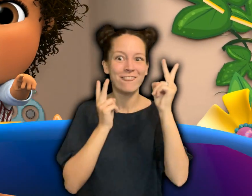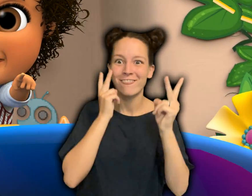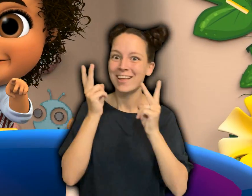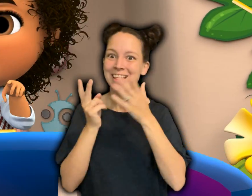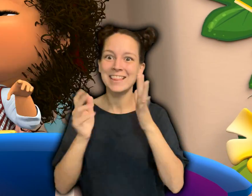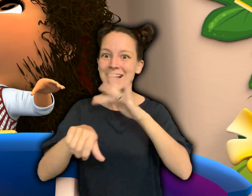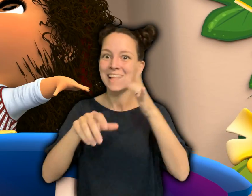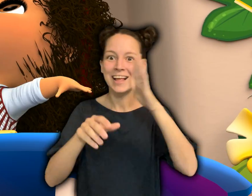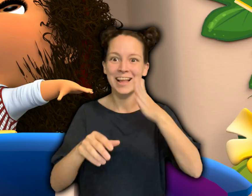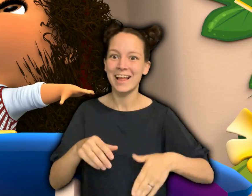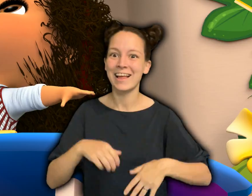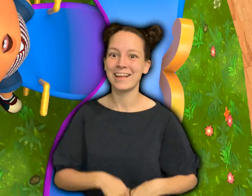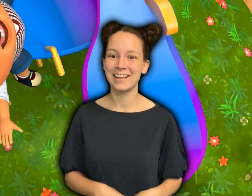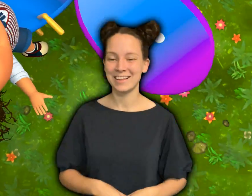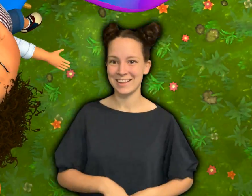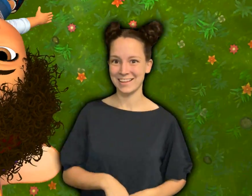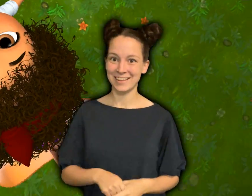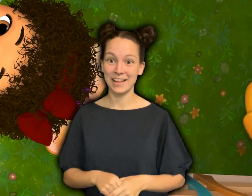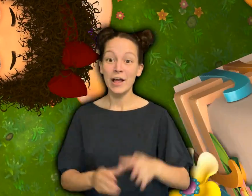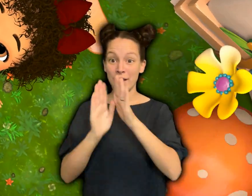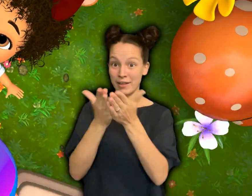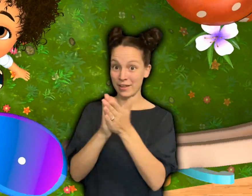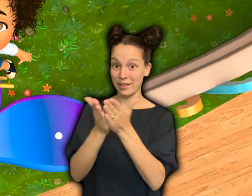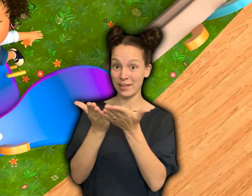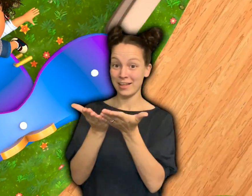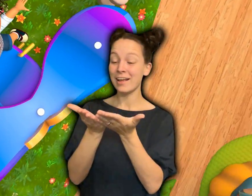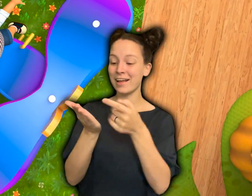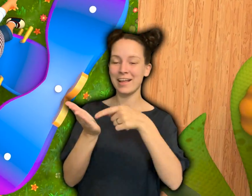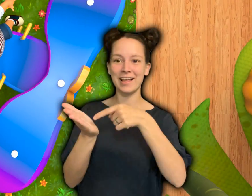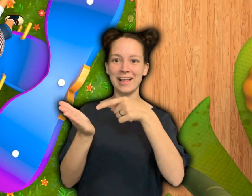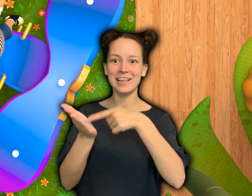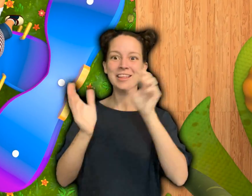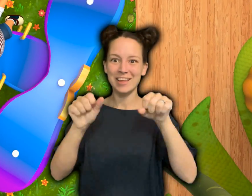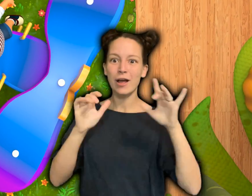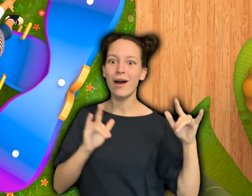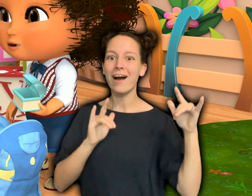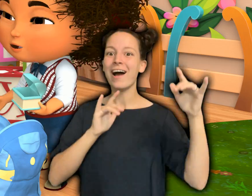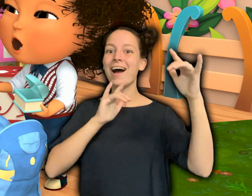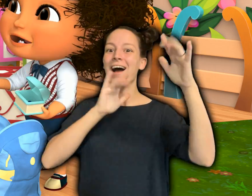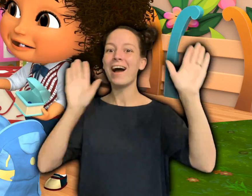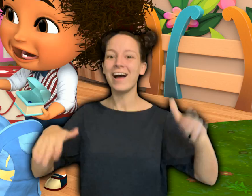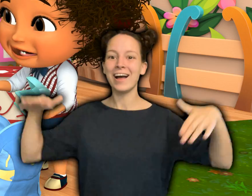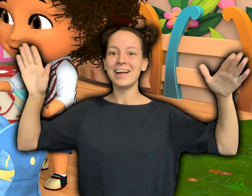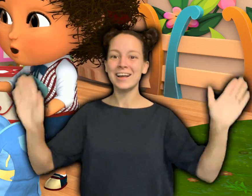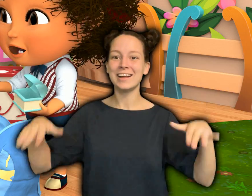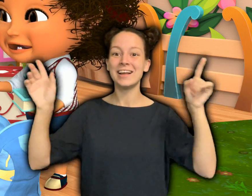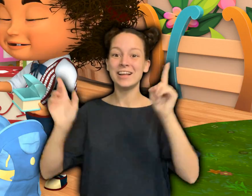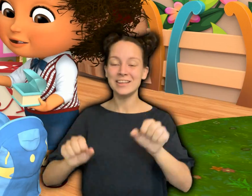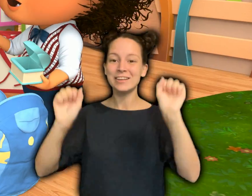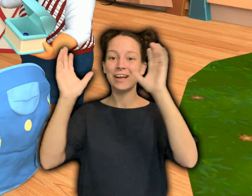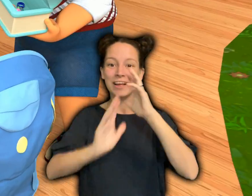never seen In a book You can fly You can be a